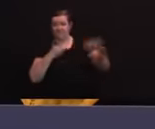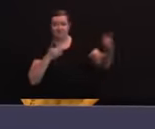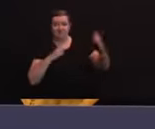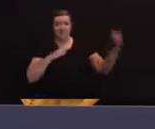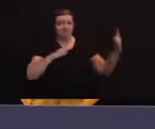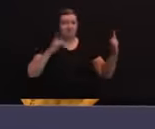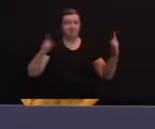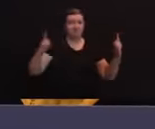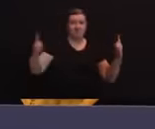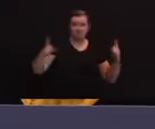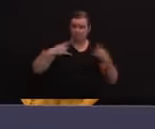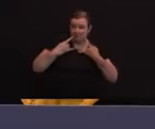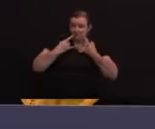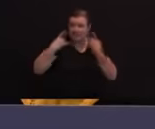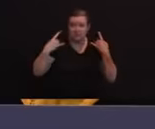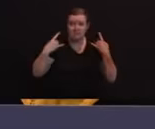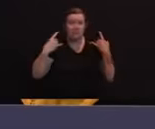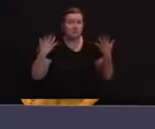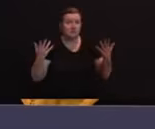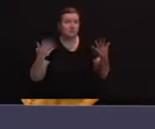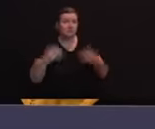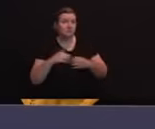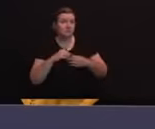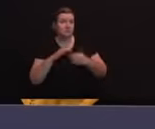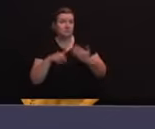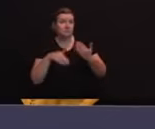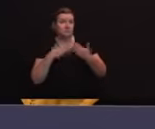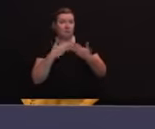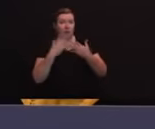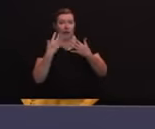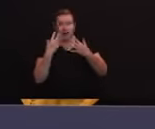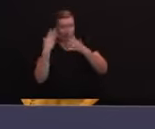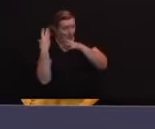on. And we'll all go out and either we'll put